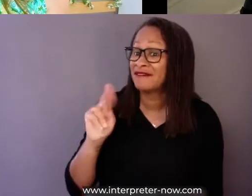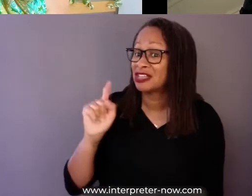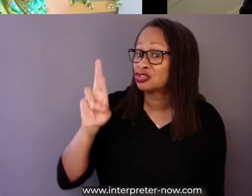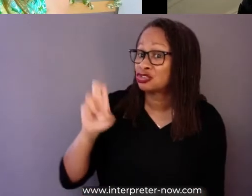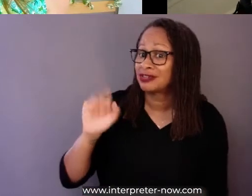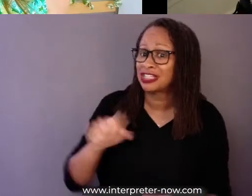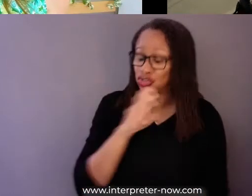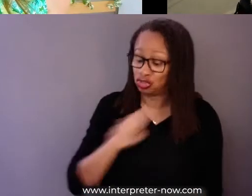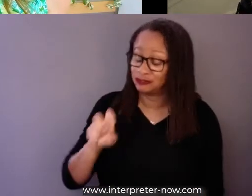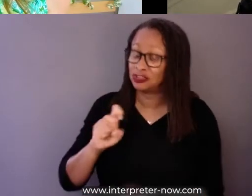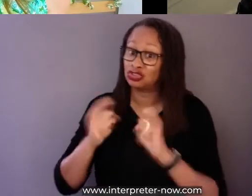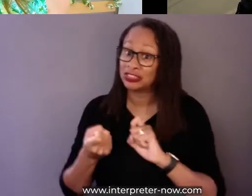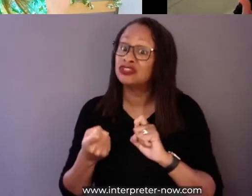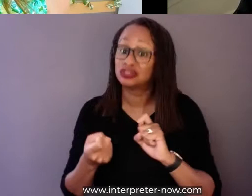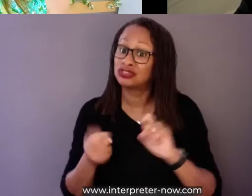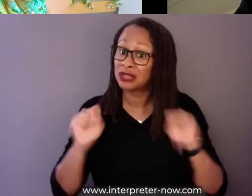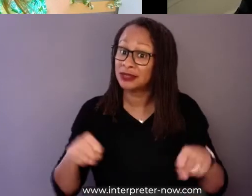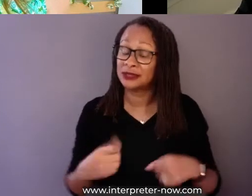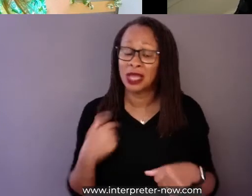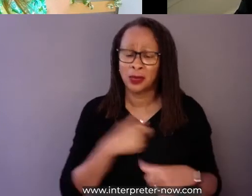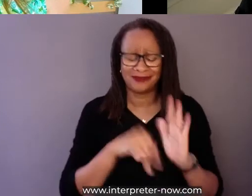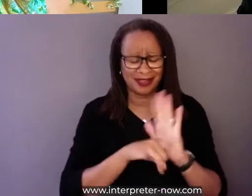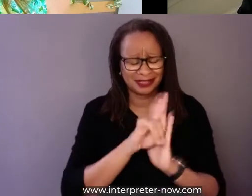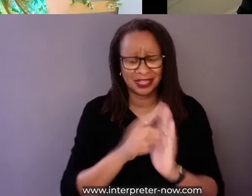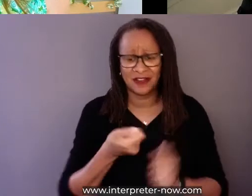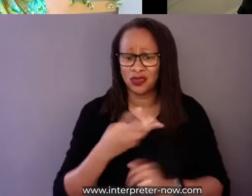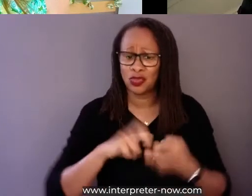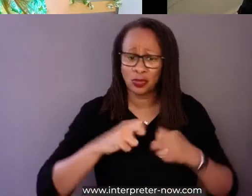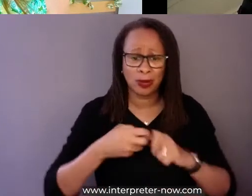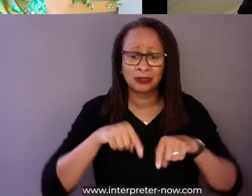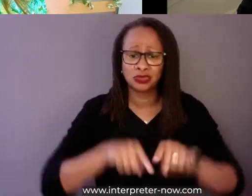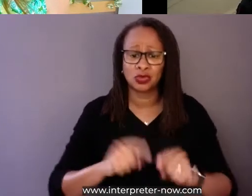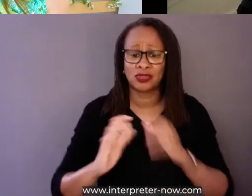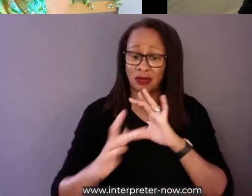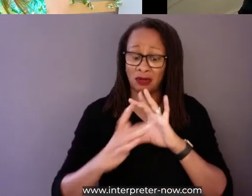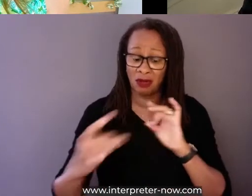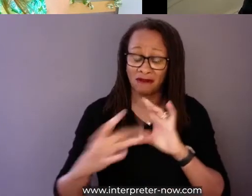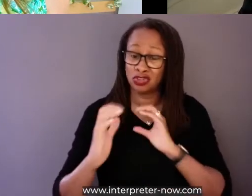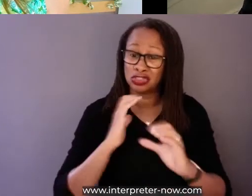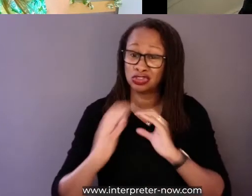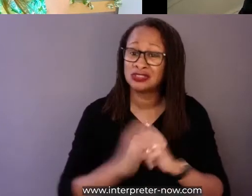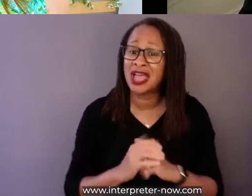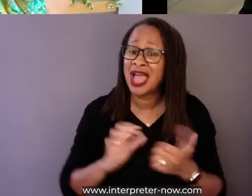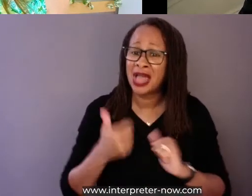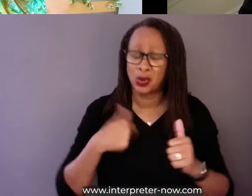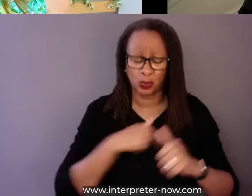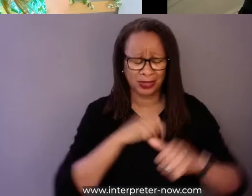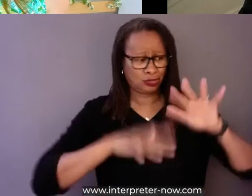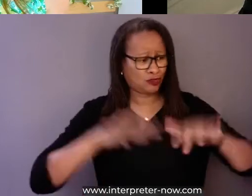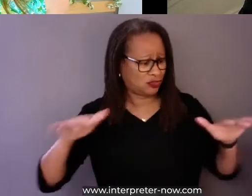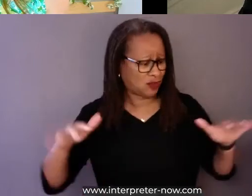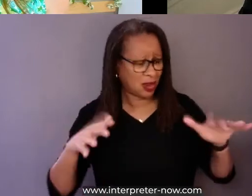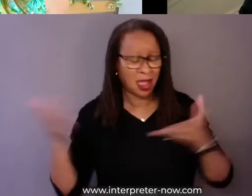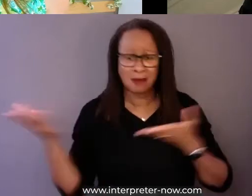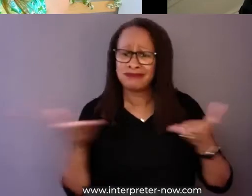shift or change. And we've identified a few of those problems in this conversation, which are, how do we diversify and bring